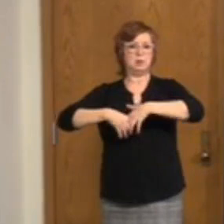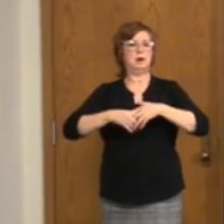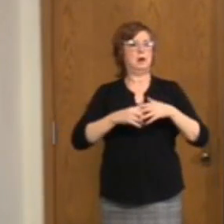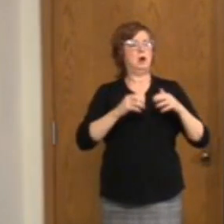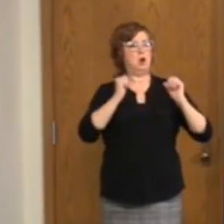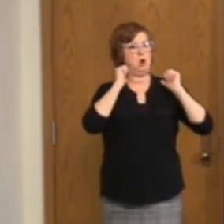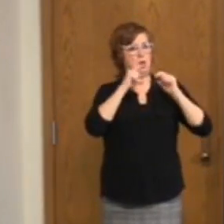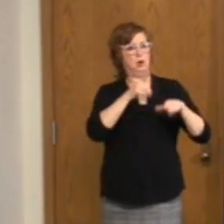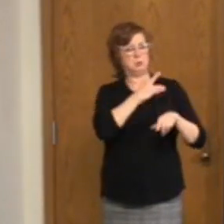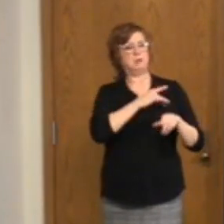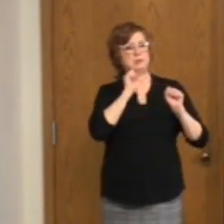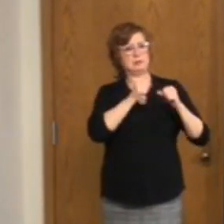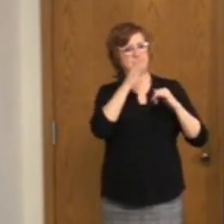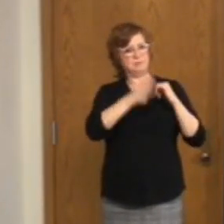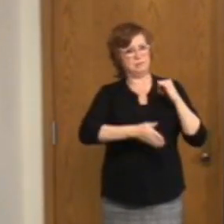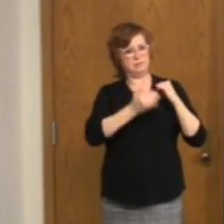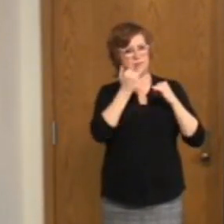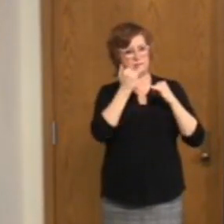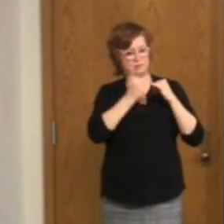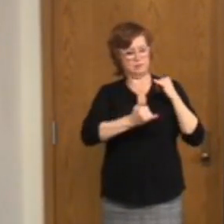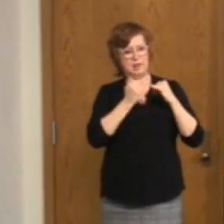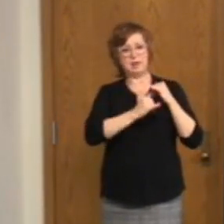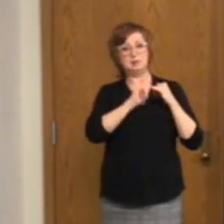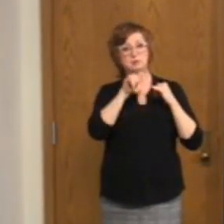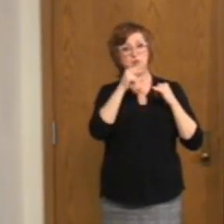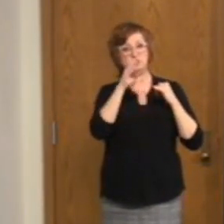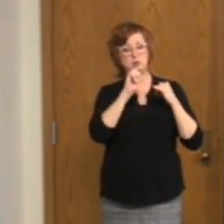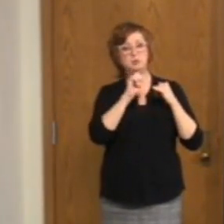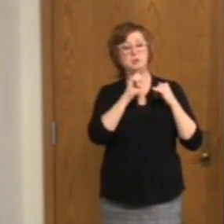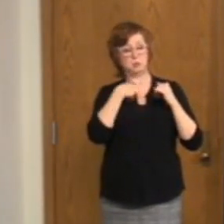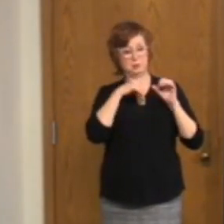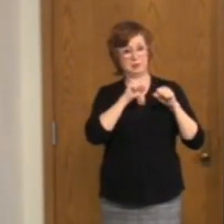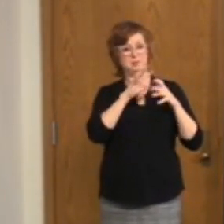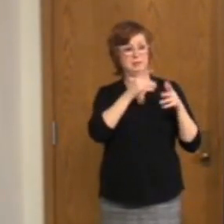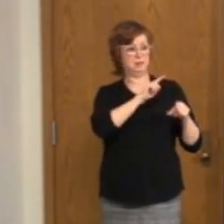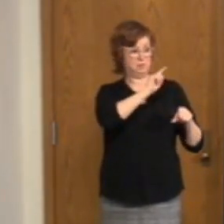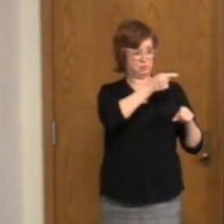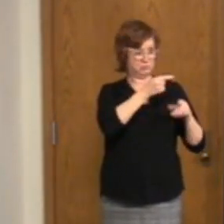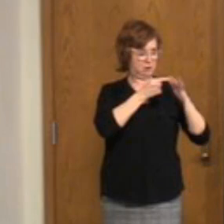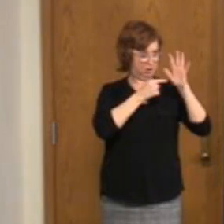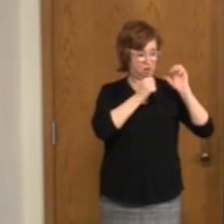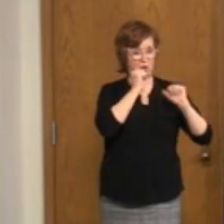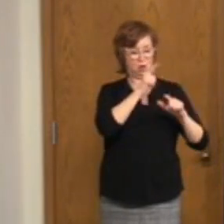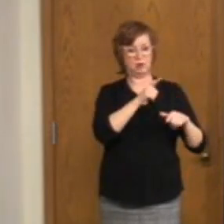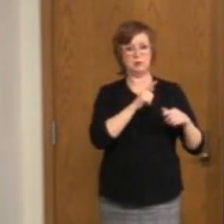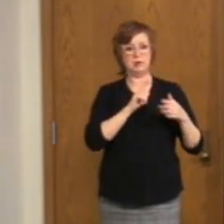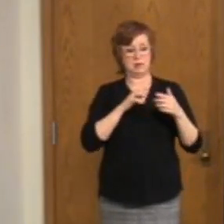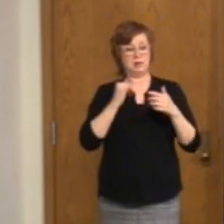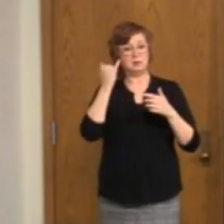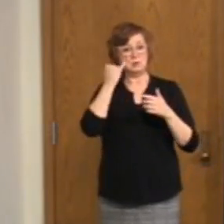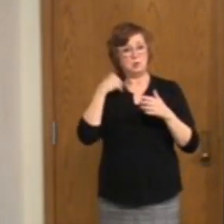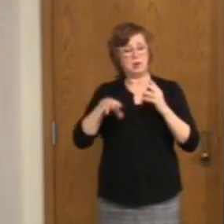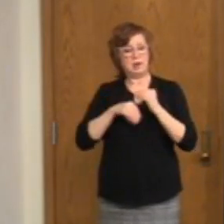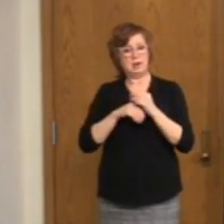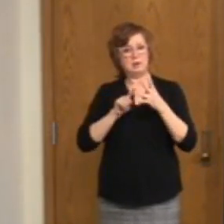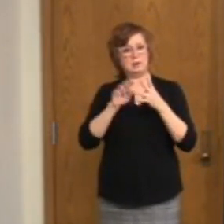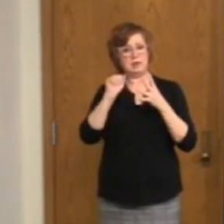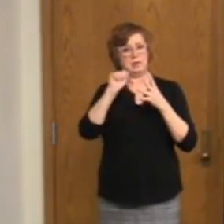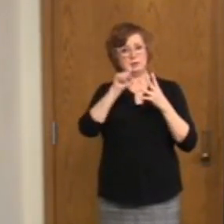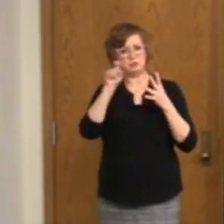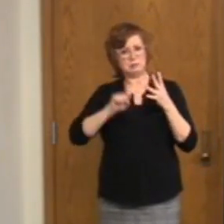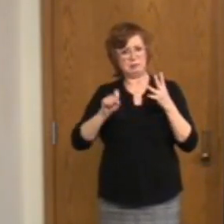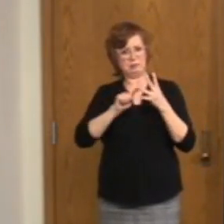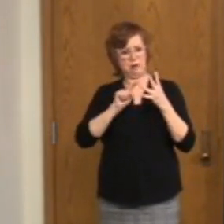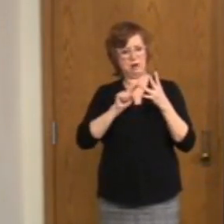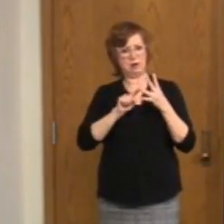that AstraZeneca and maybe the Janssen product, the one-dose Johnson & Johnson vaccine, between now and then we're starting to look